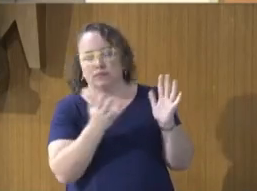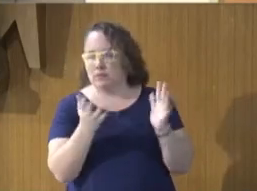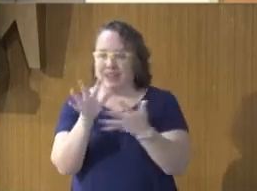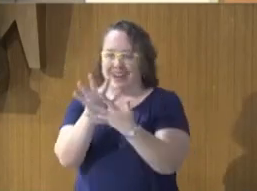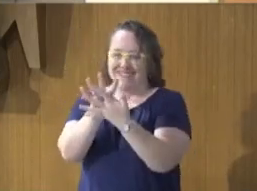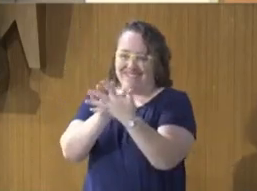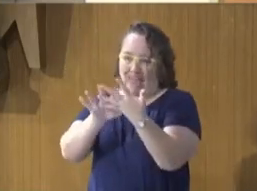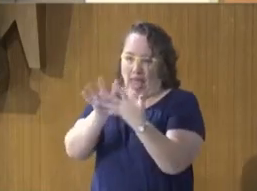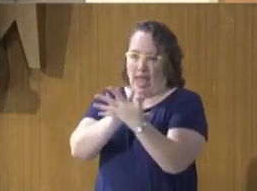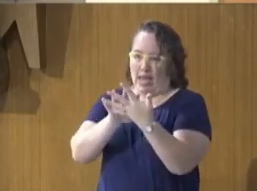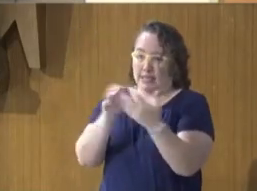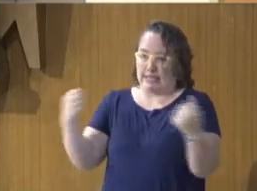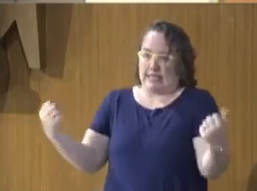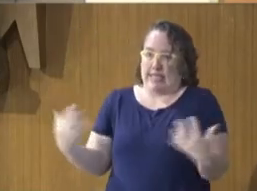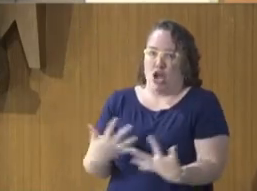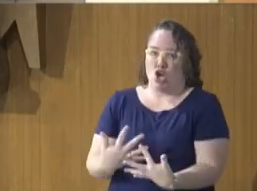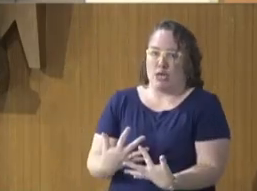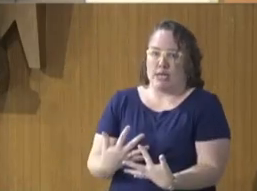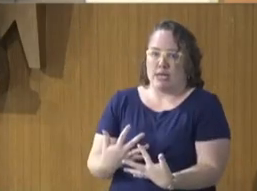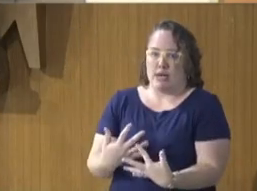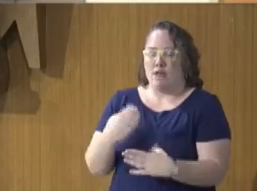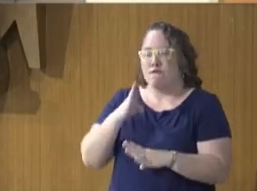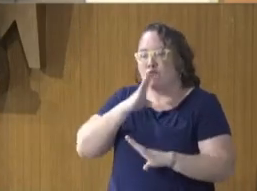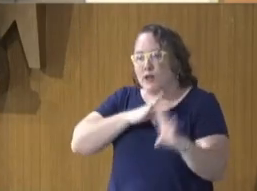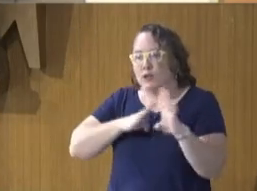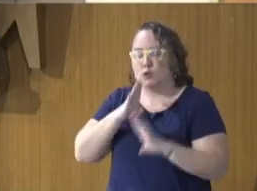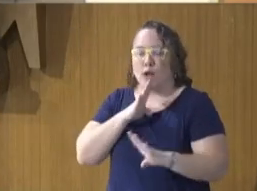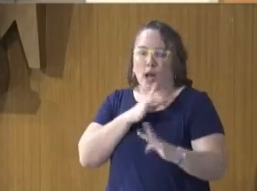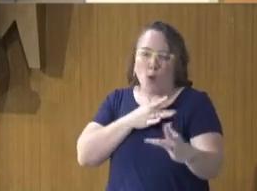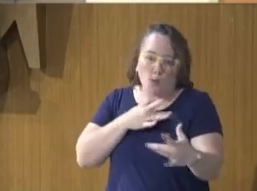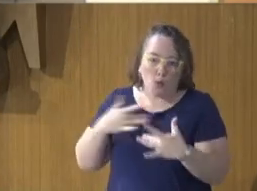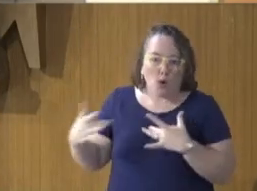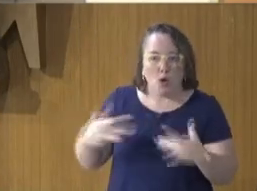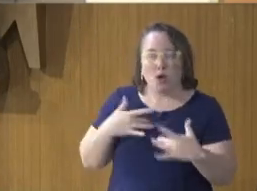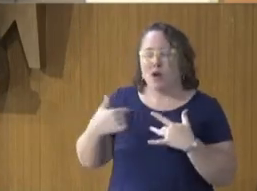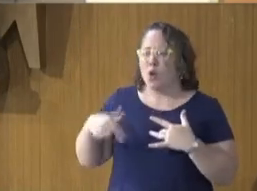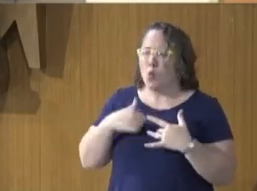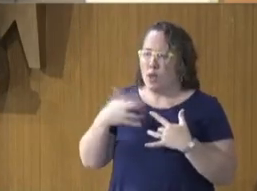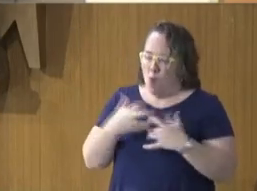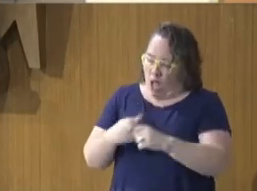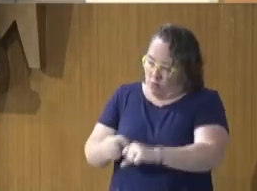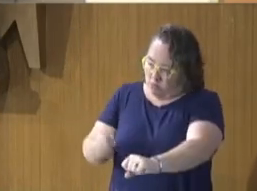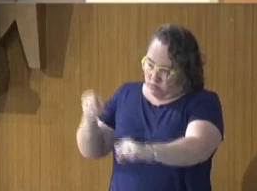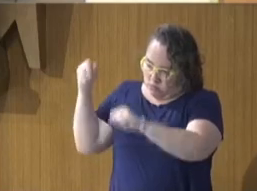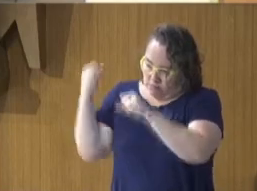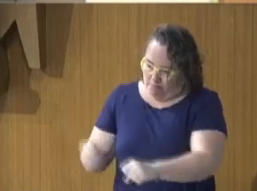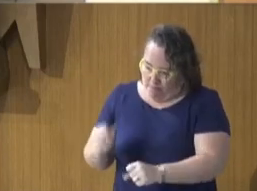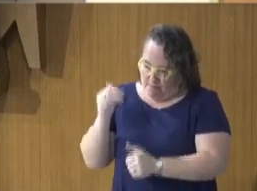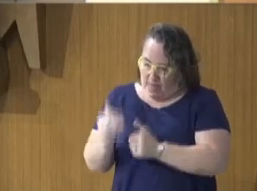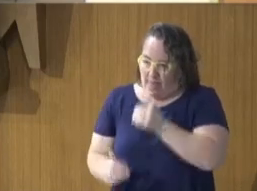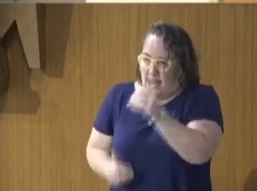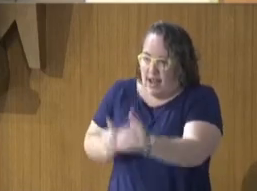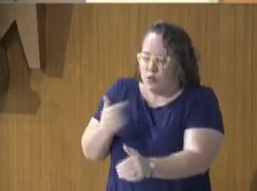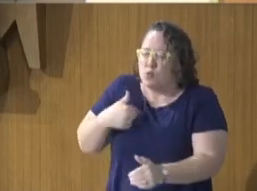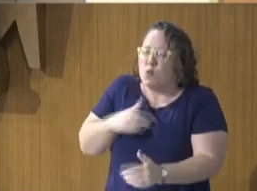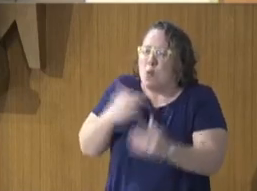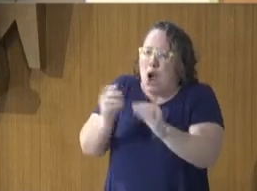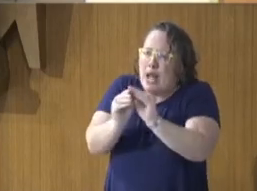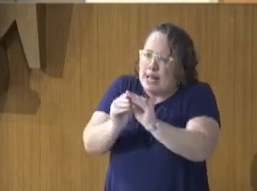Vague scares us. It worries us. We like concrete plans, well-thought-out strategies,